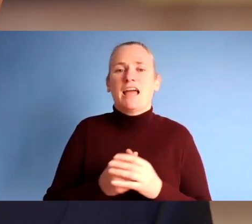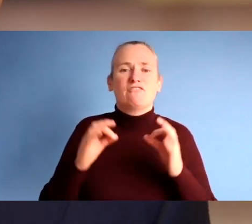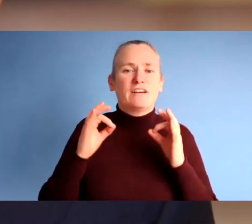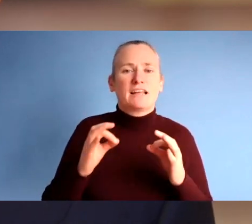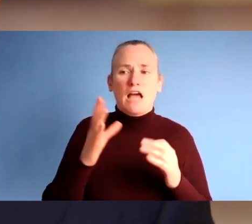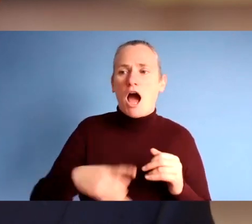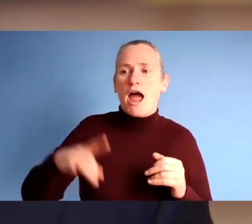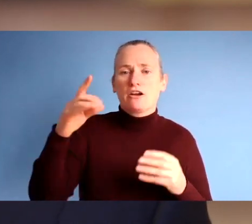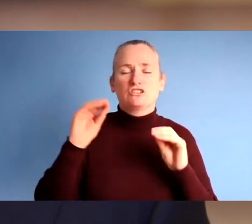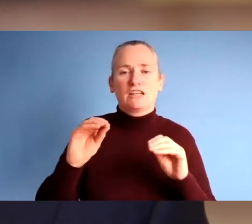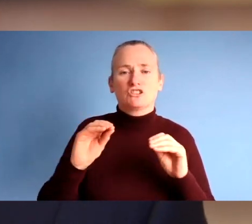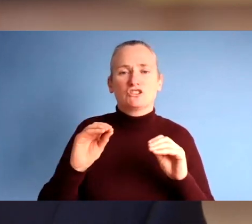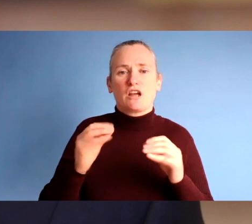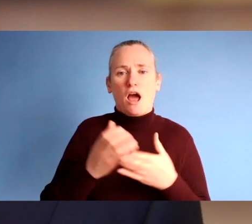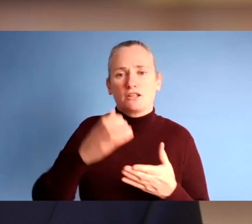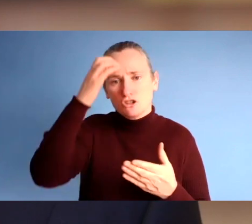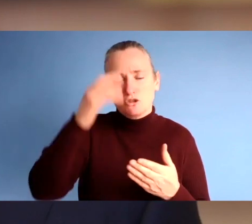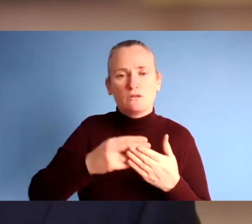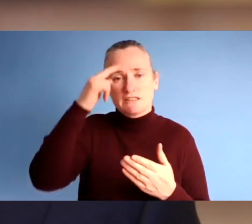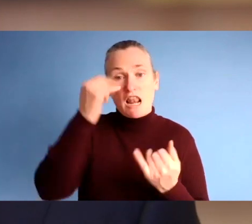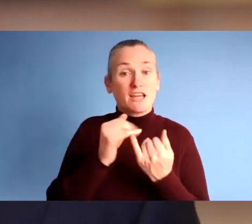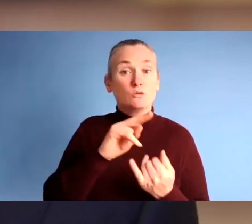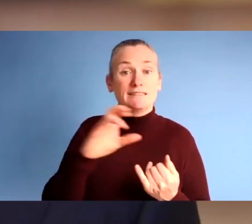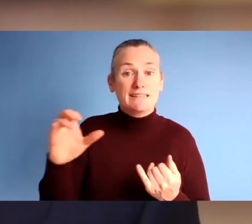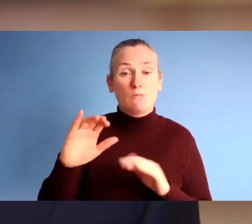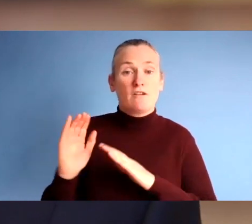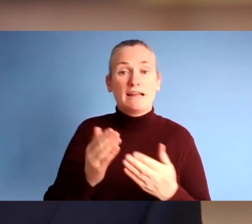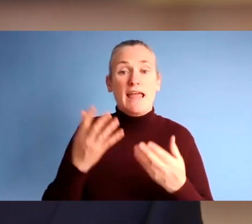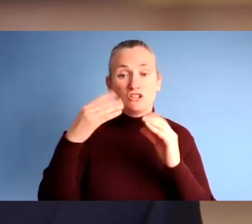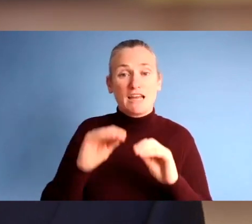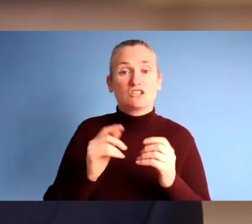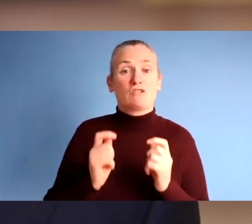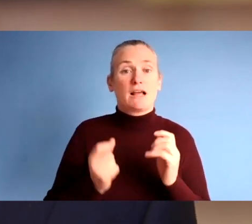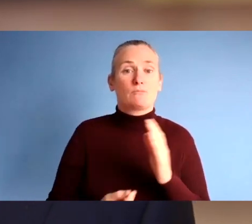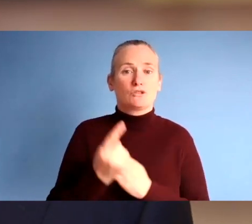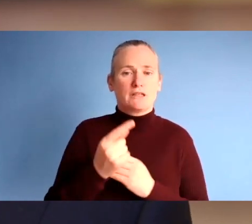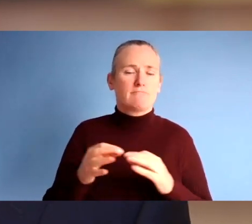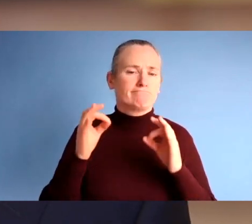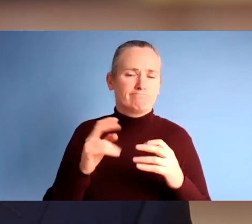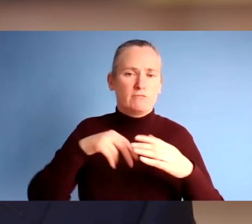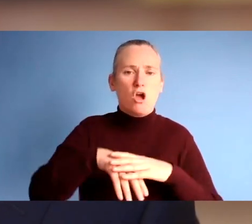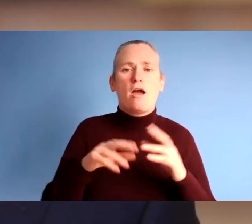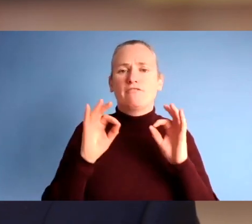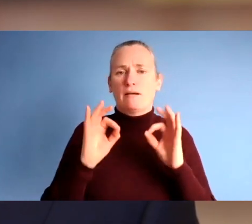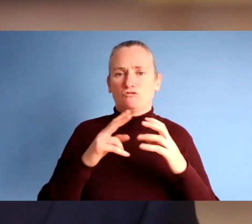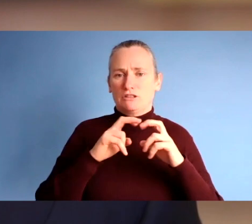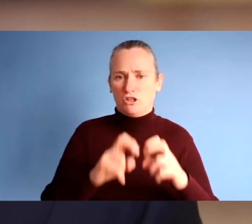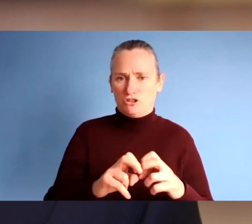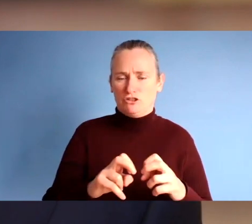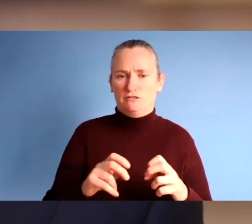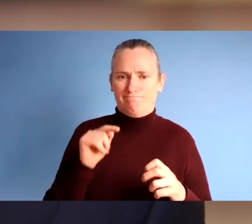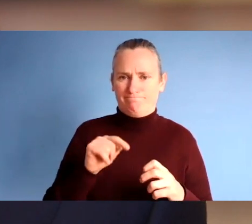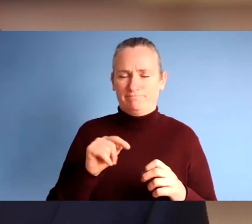like UCC providing educational training opportunities and undertaking excellent research to that end.